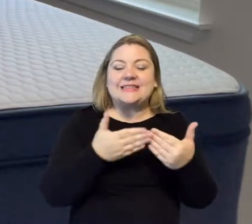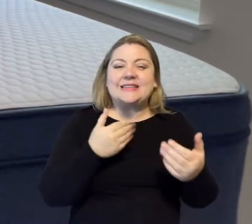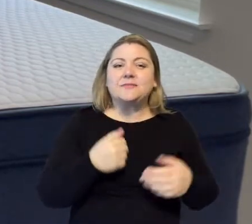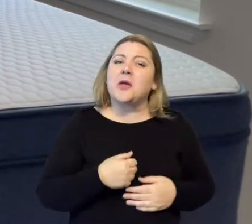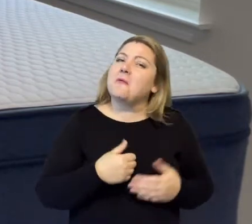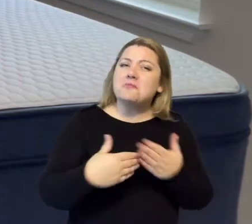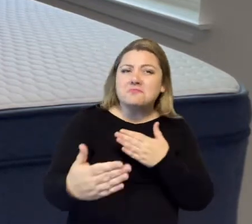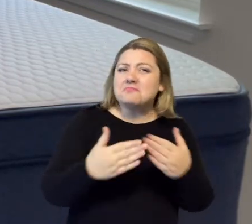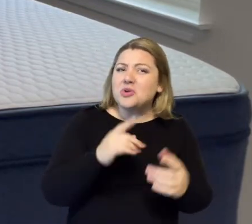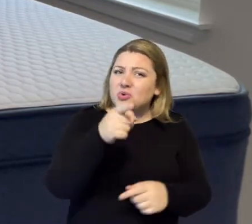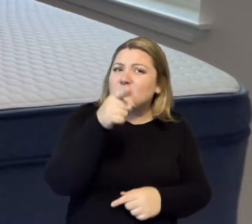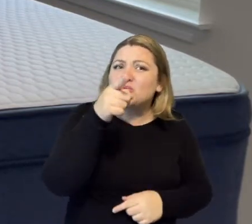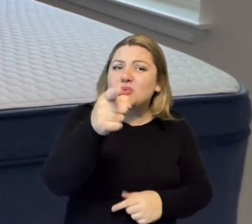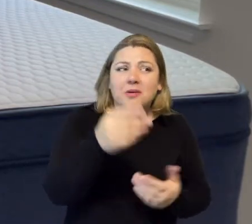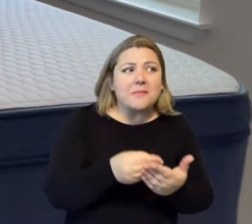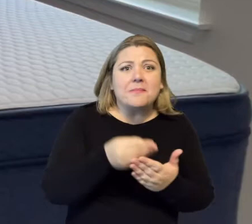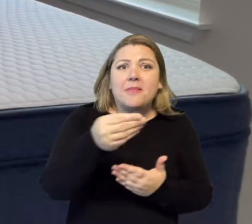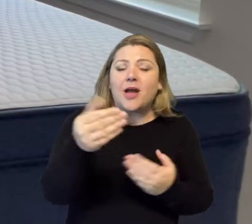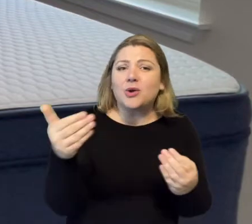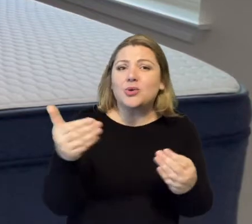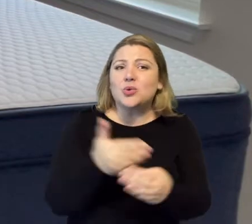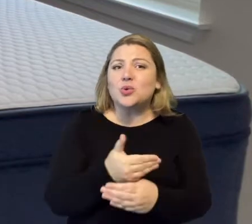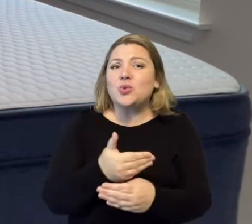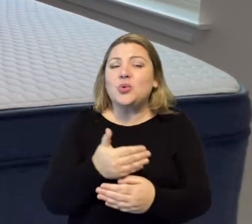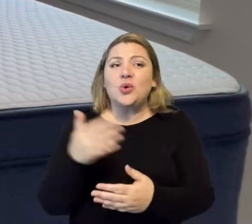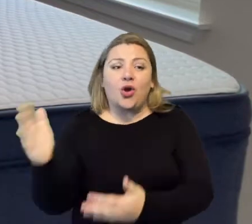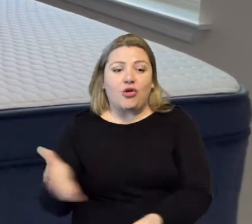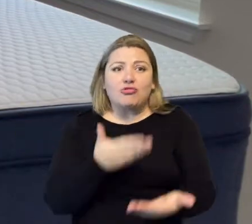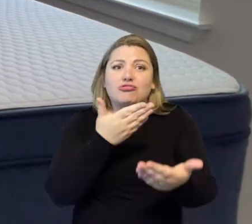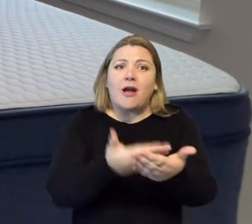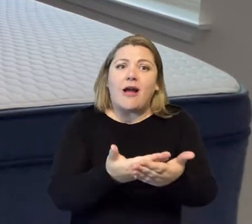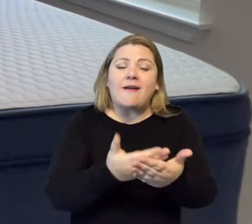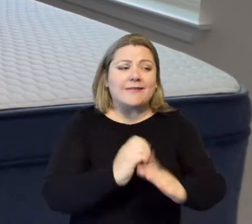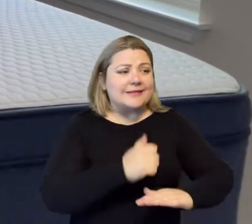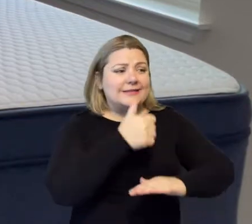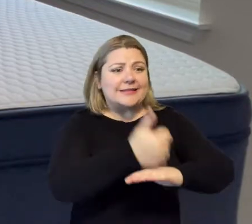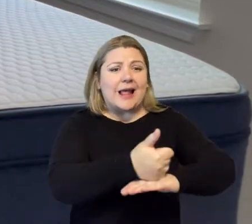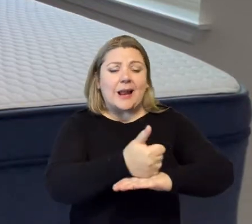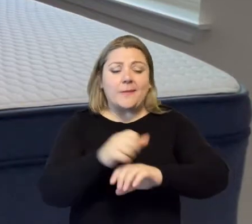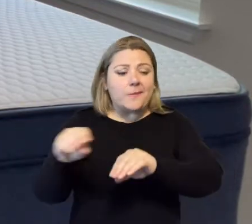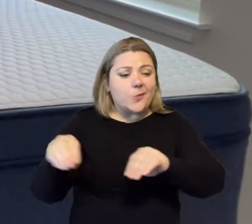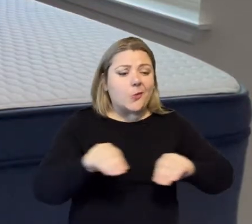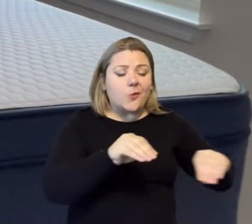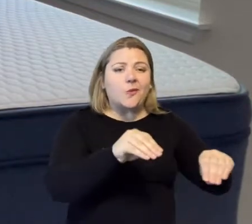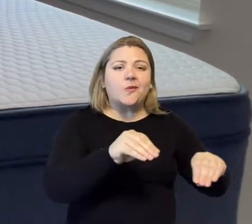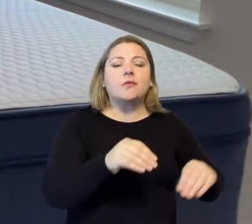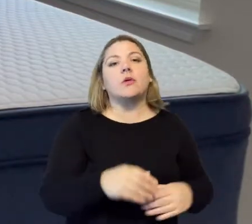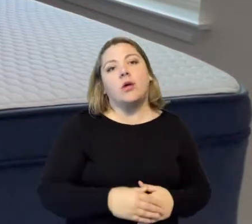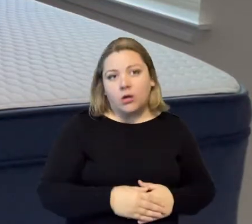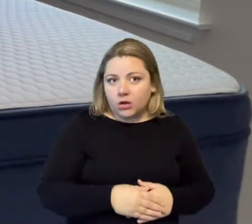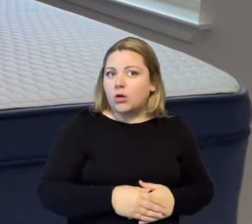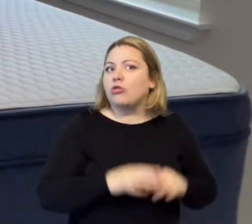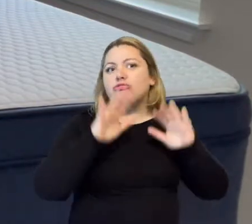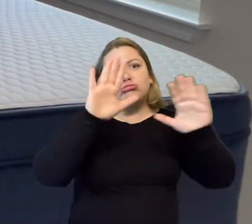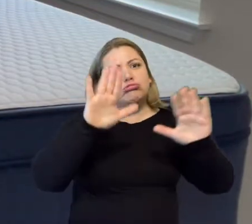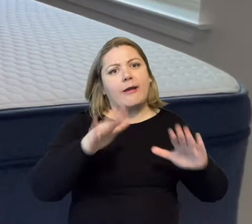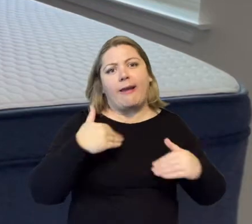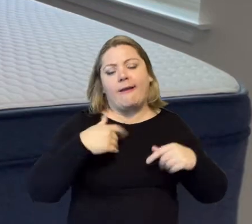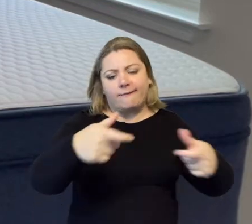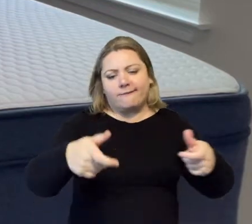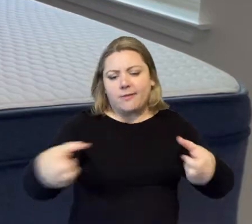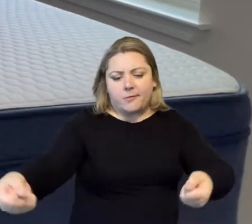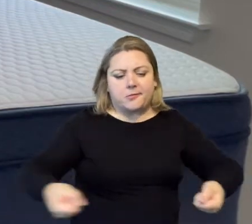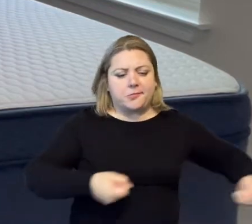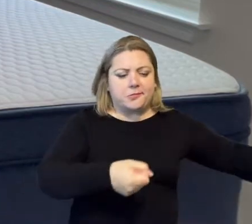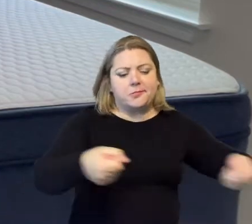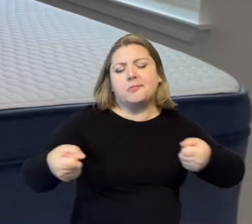around or even when you bring it into your home, it makes it so much easier when it's got handles. When you get your mattress, it's actually